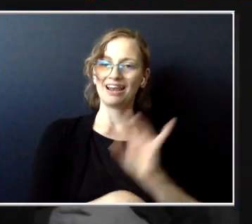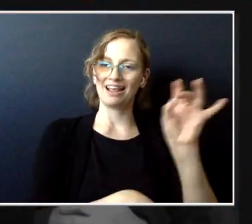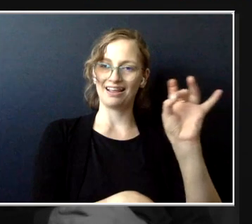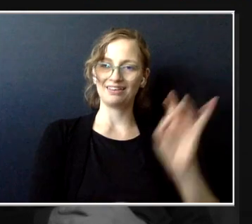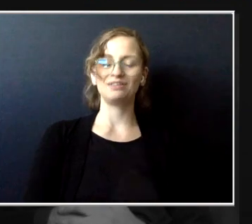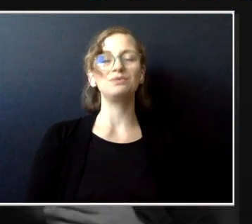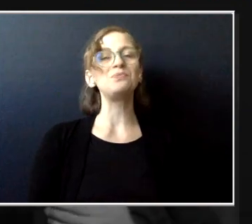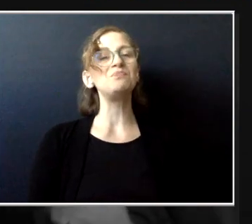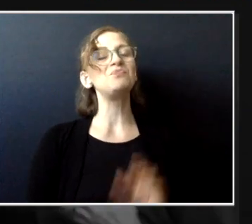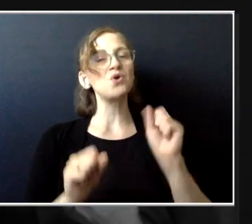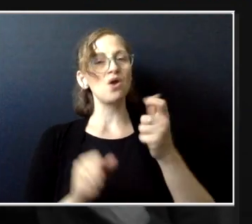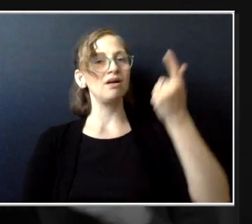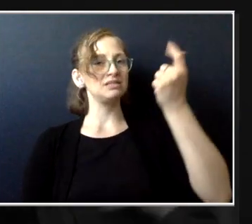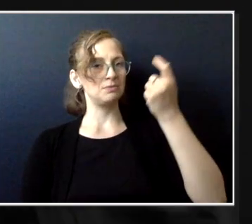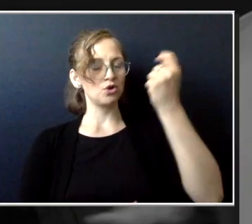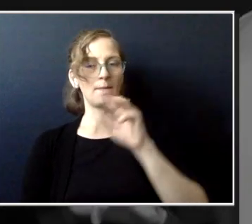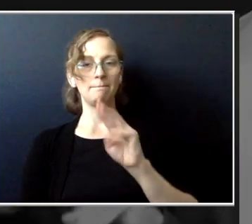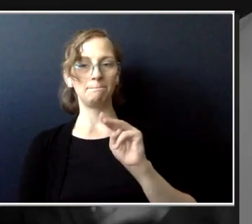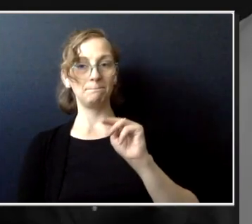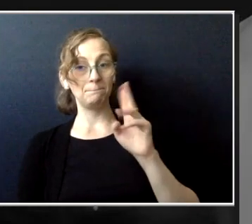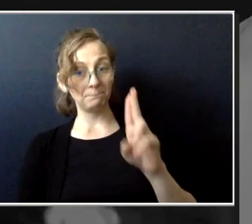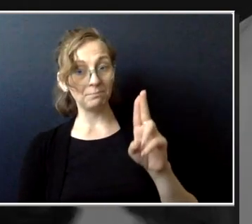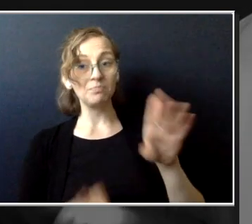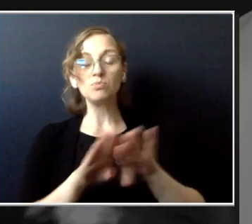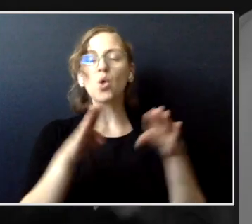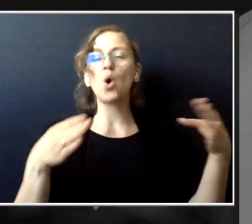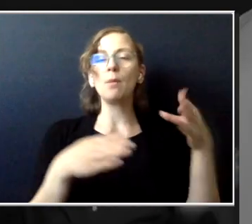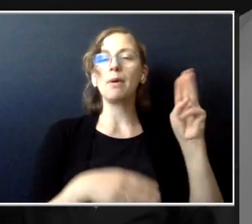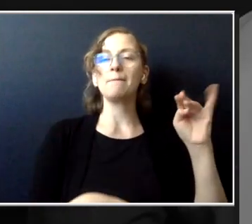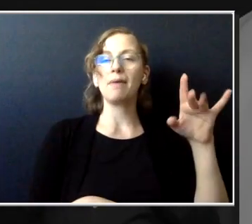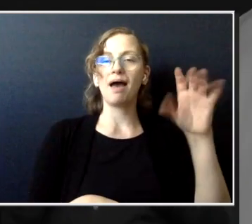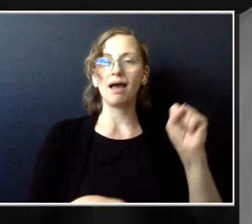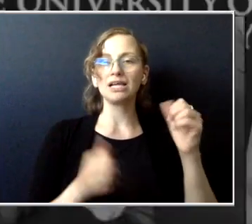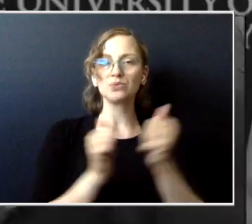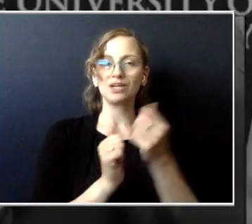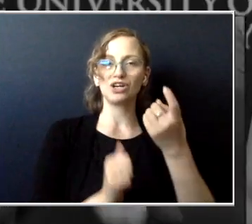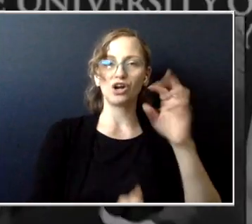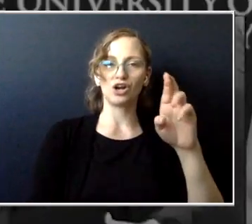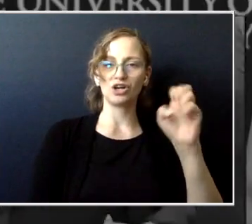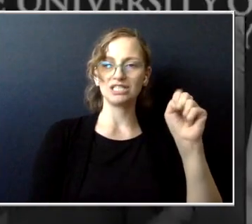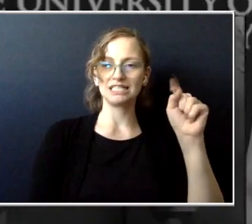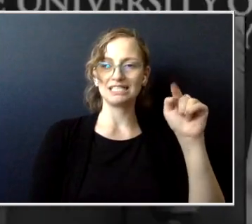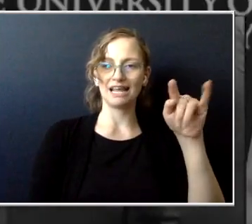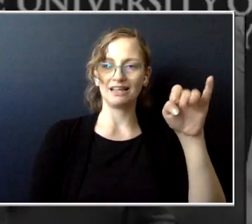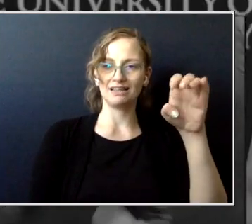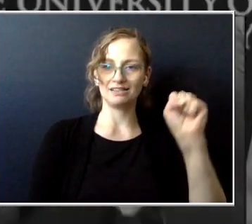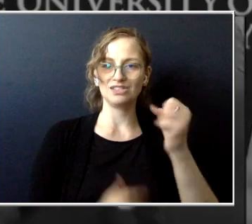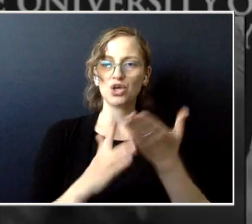Subscribe to our Morning Medical Update and Open Mics with Dr. Stites podcasts.